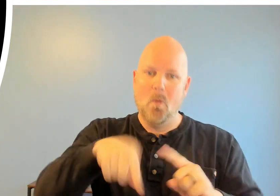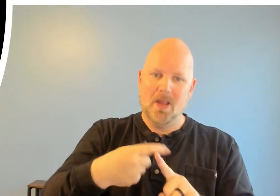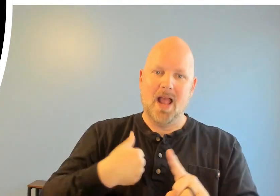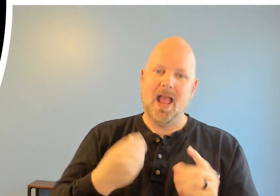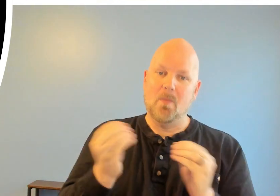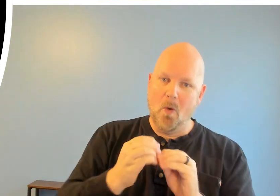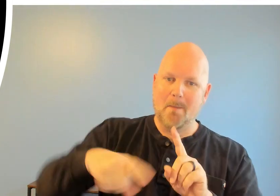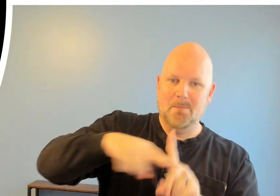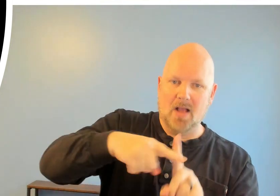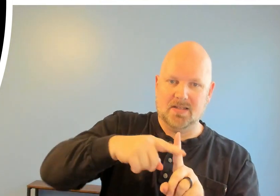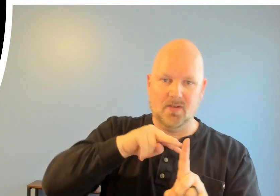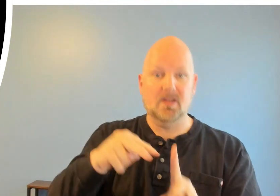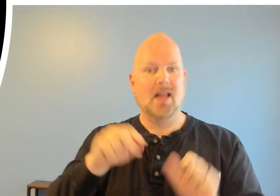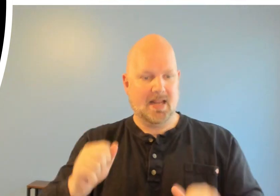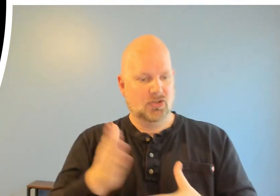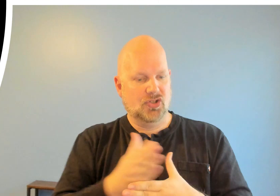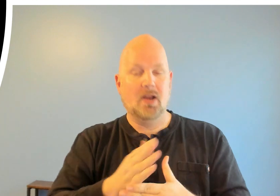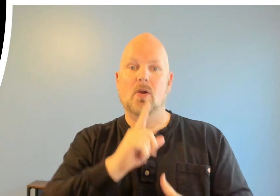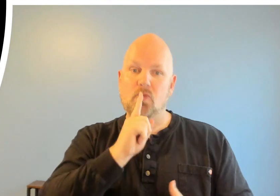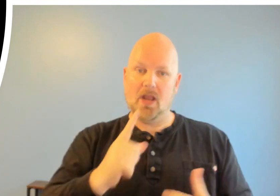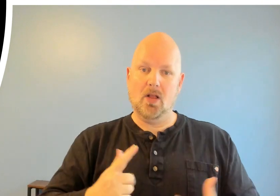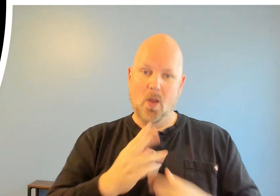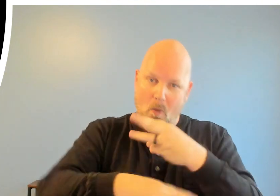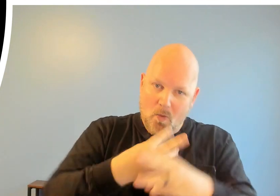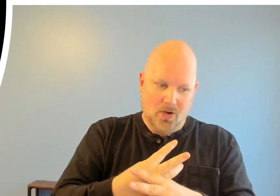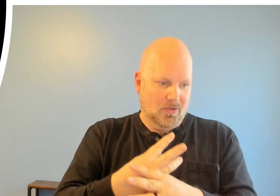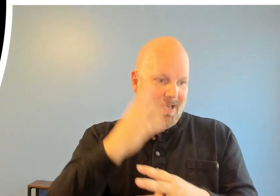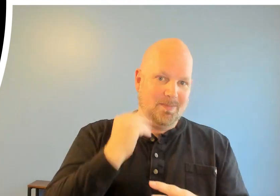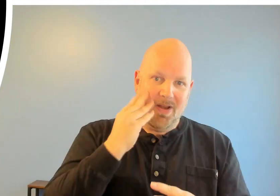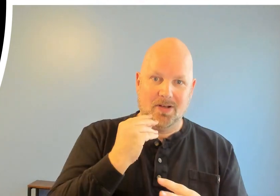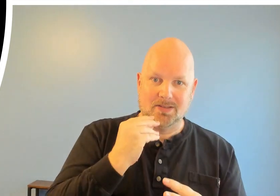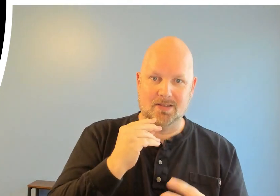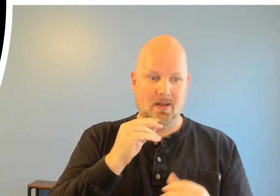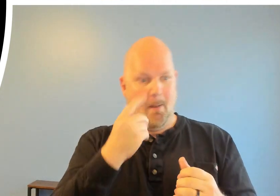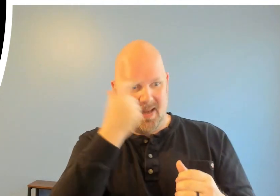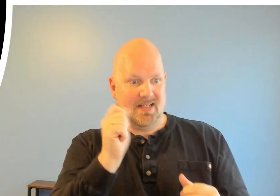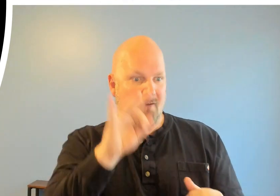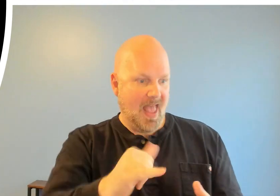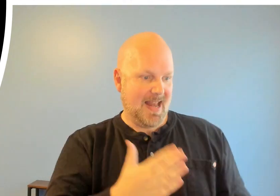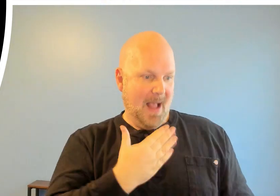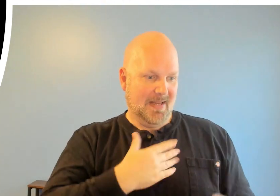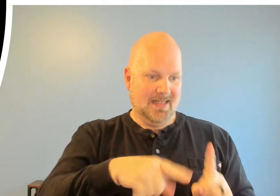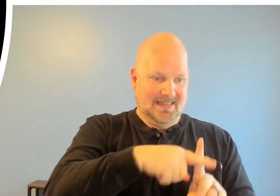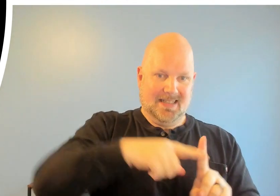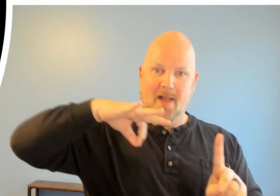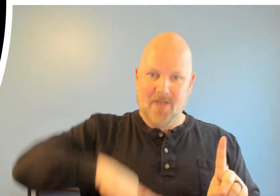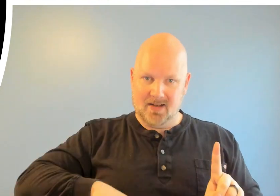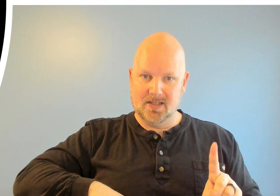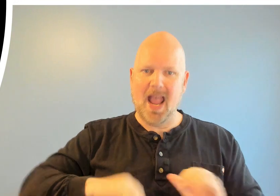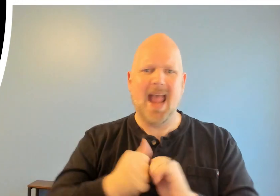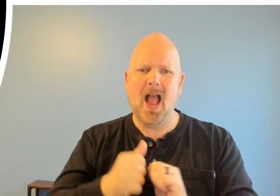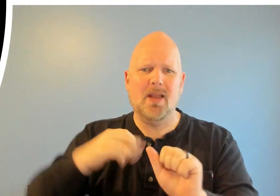world experiences that I can share about the impact of the happiness advantage and how that might benefit